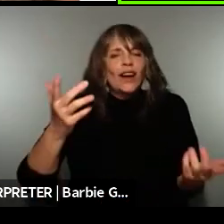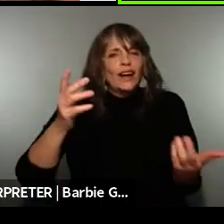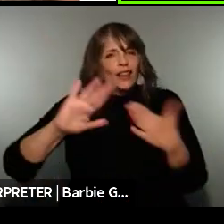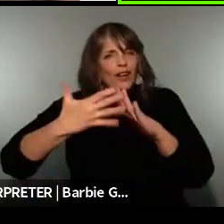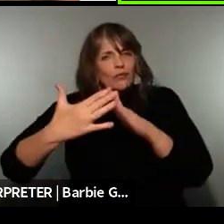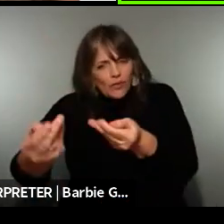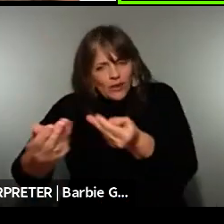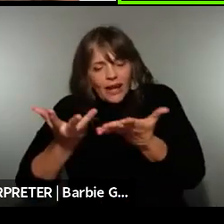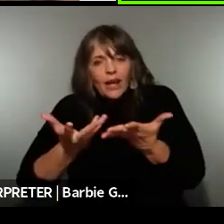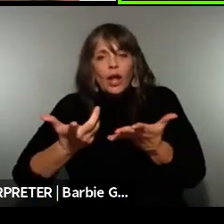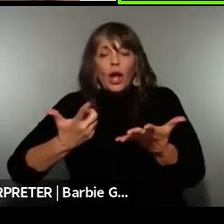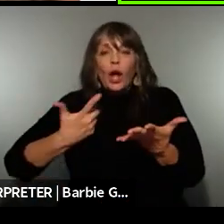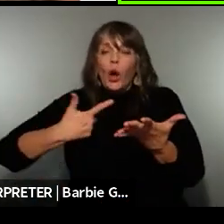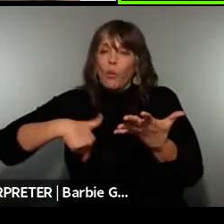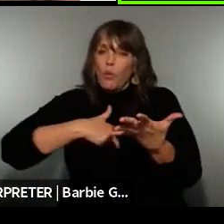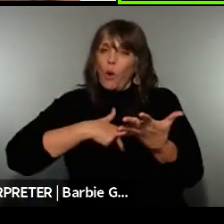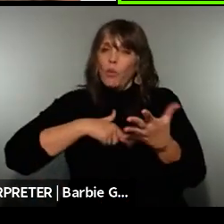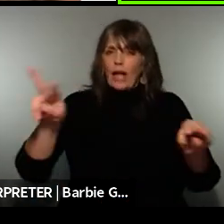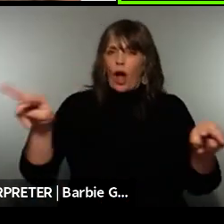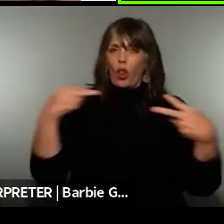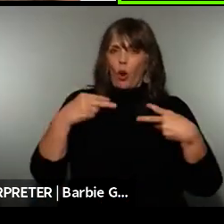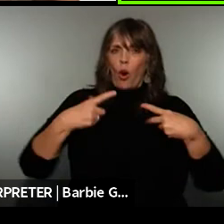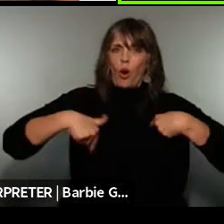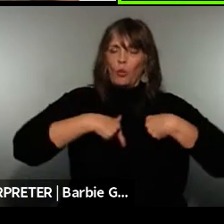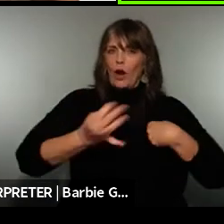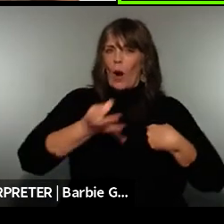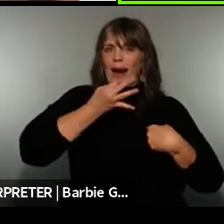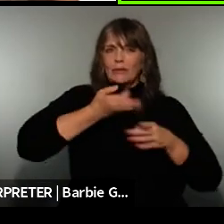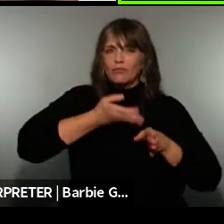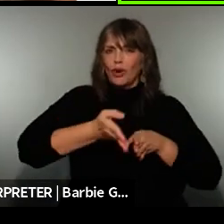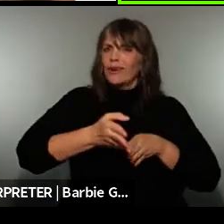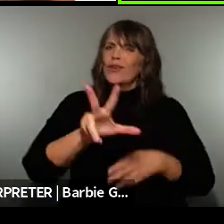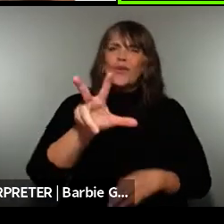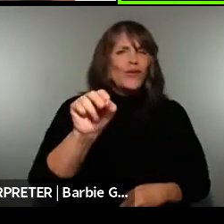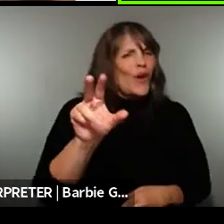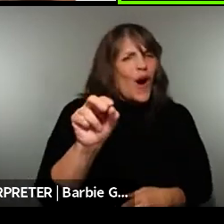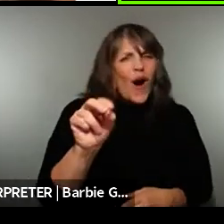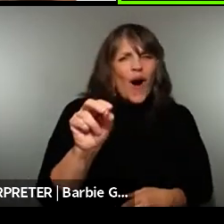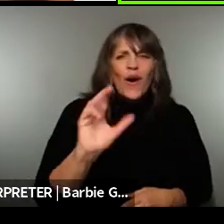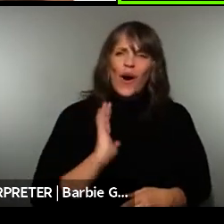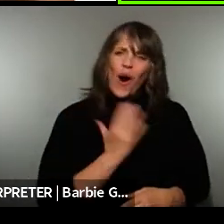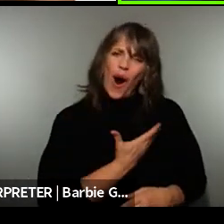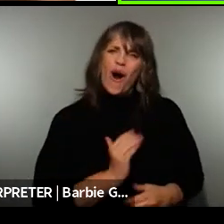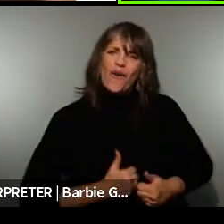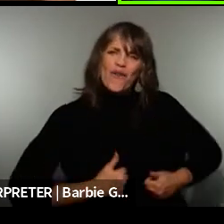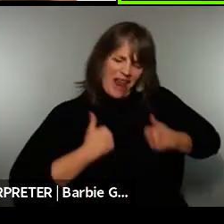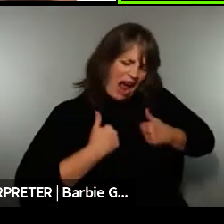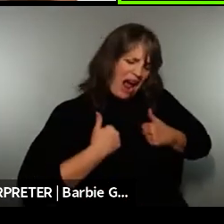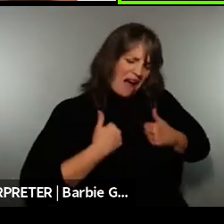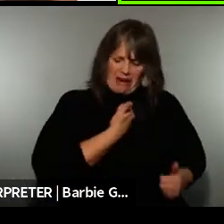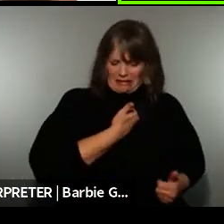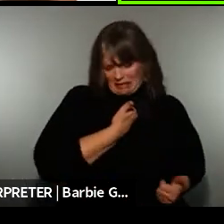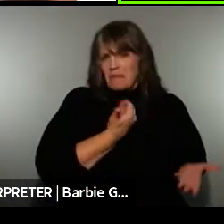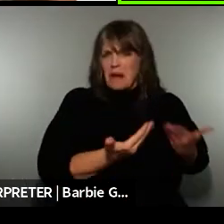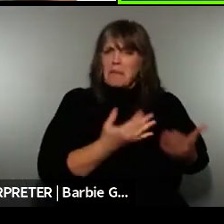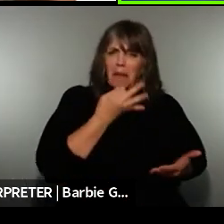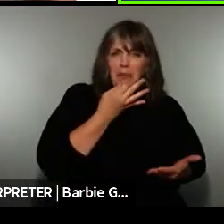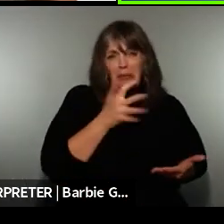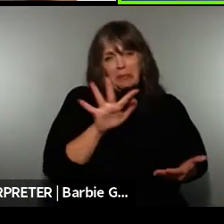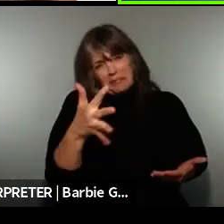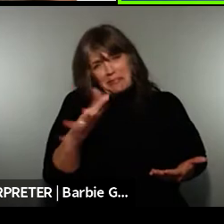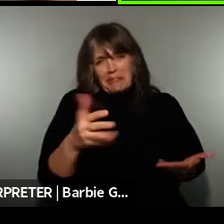position ourselves as experts on anything other than our own lives. And even then, it's questionable at that.